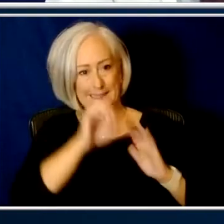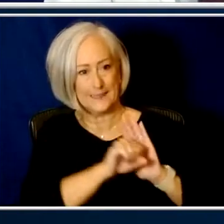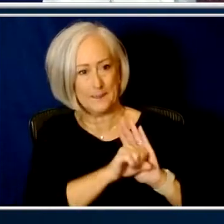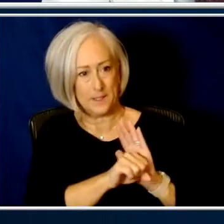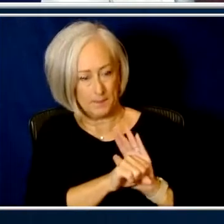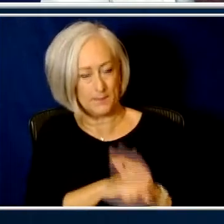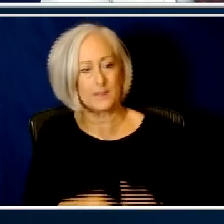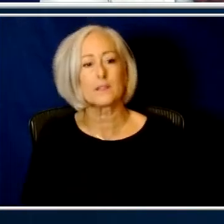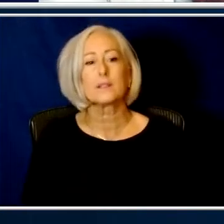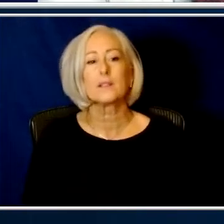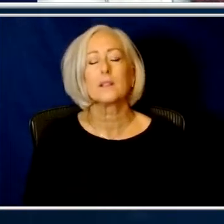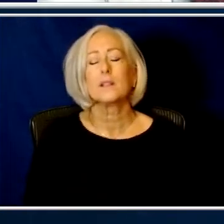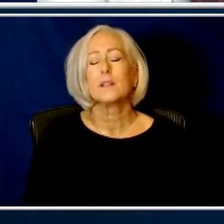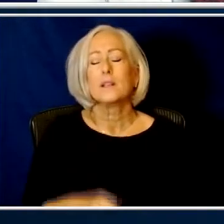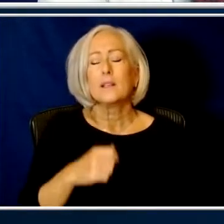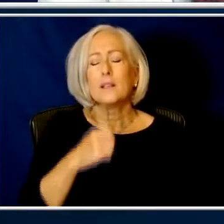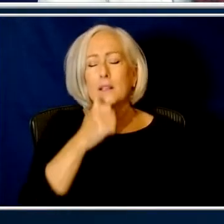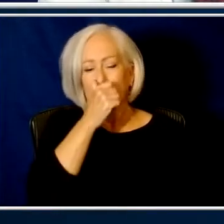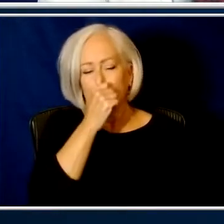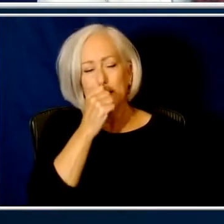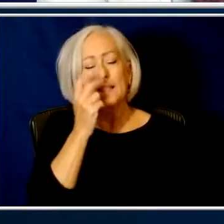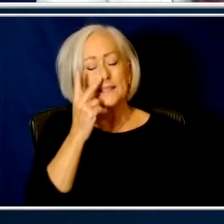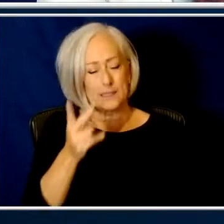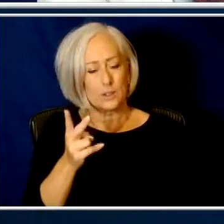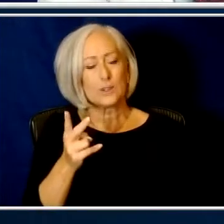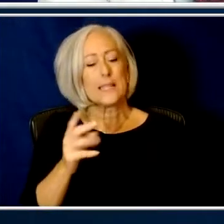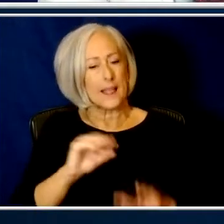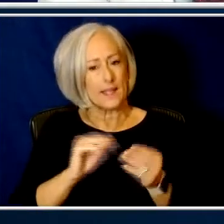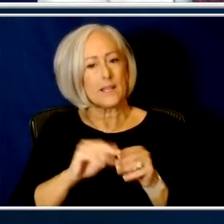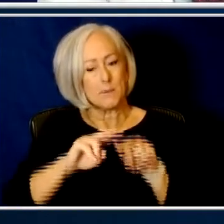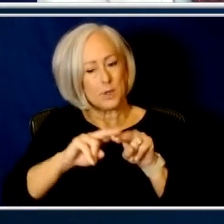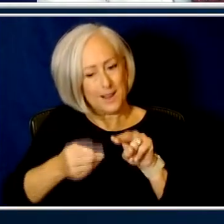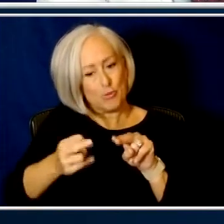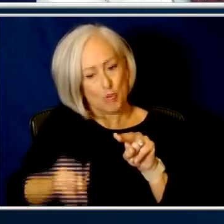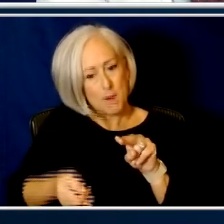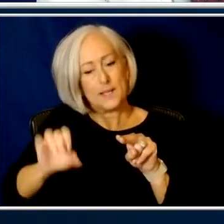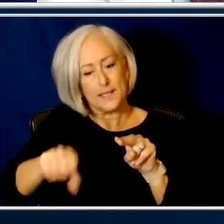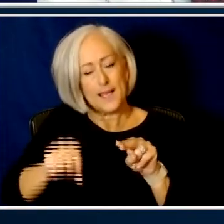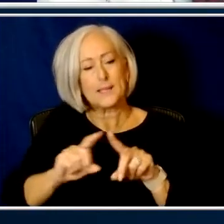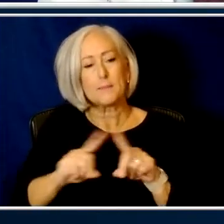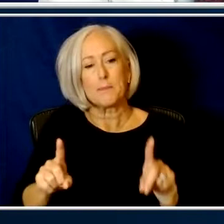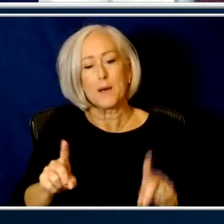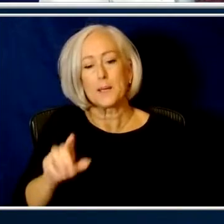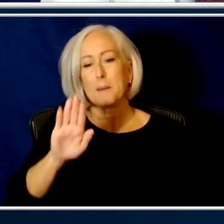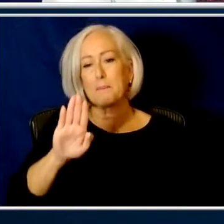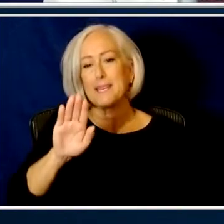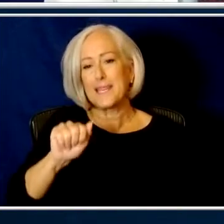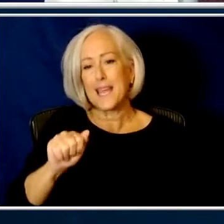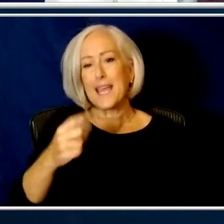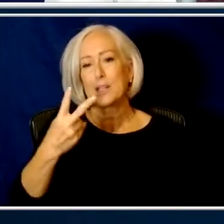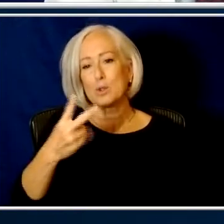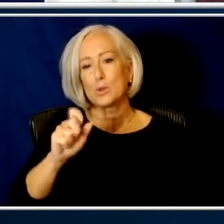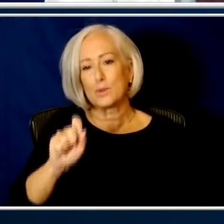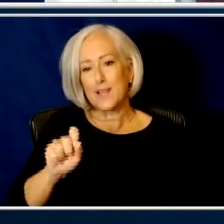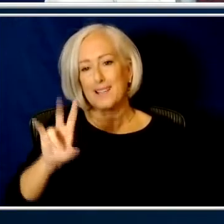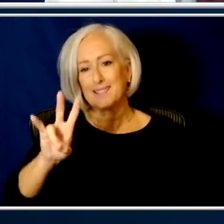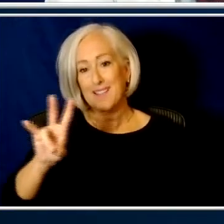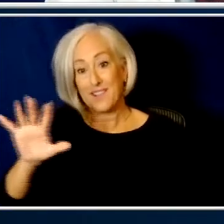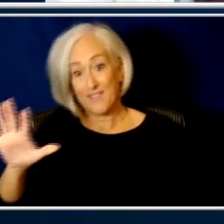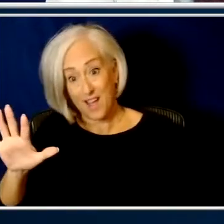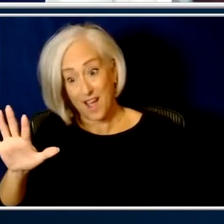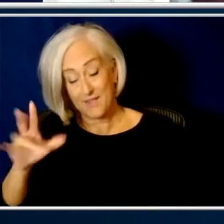the U.S., the numbers are dropping. Yeah. But talk to me about this BA2.75 variant, because we're seeing those numbers rise, and in some countries in